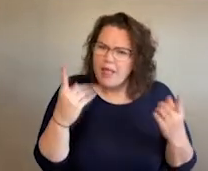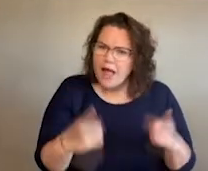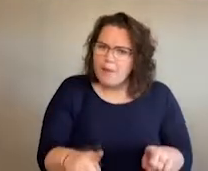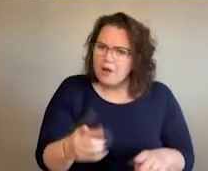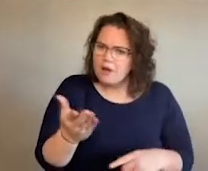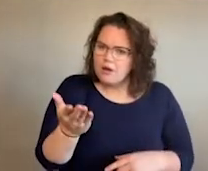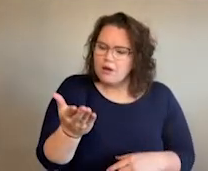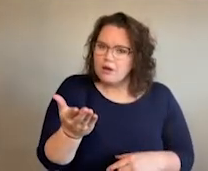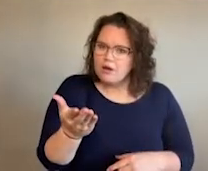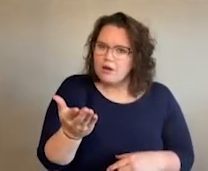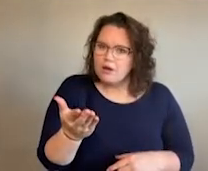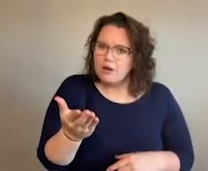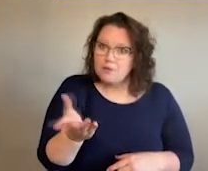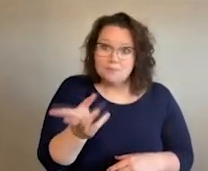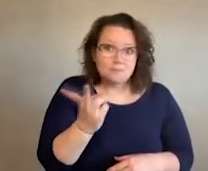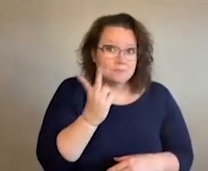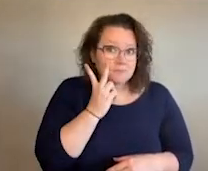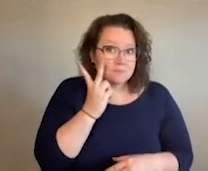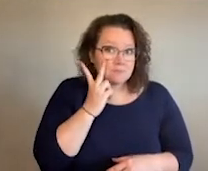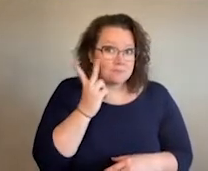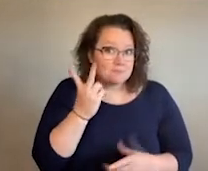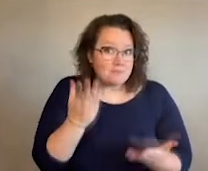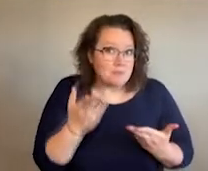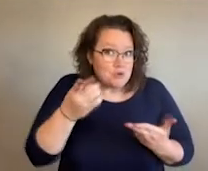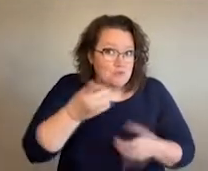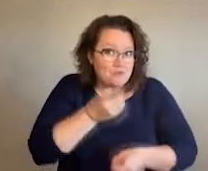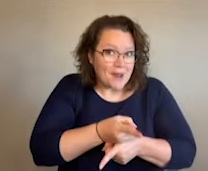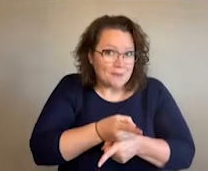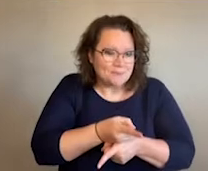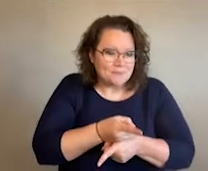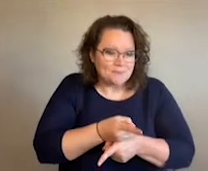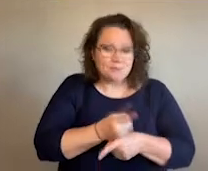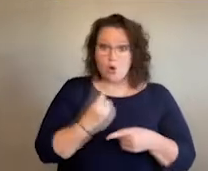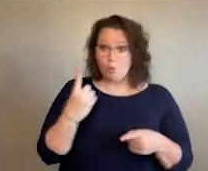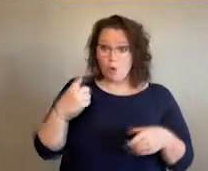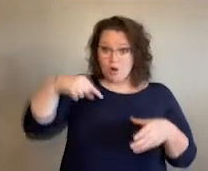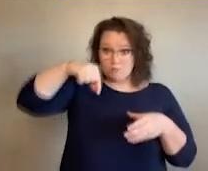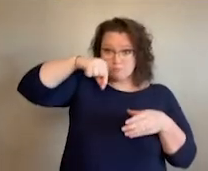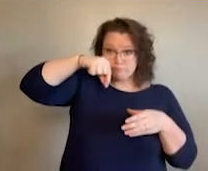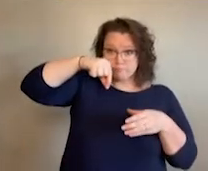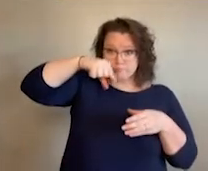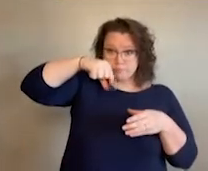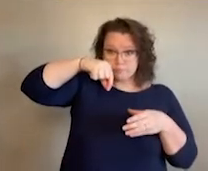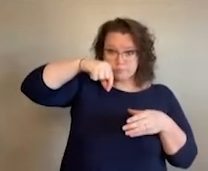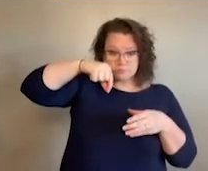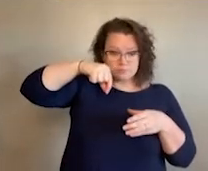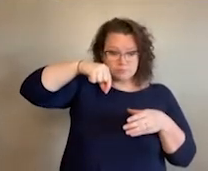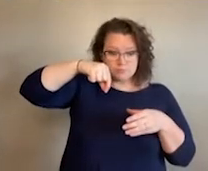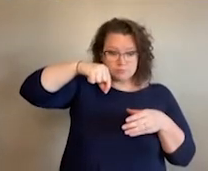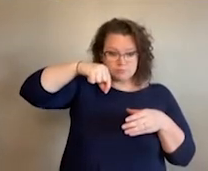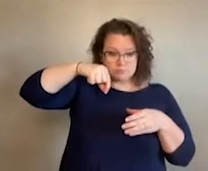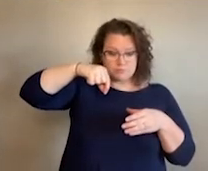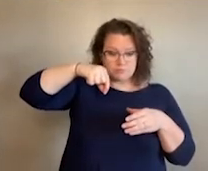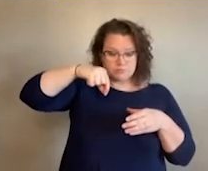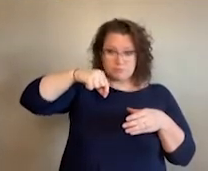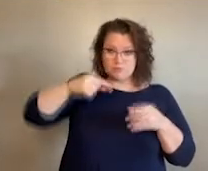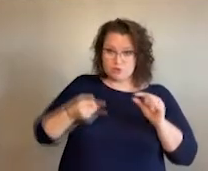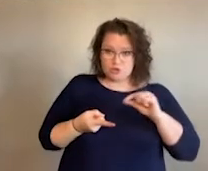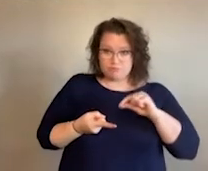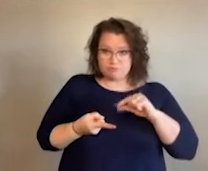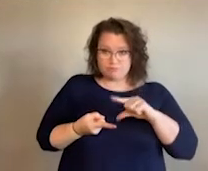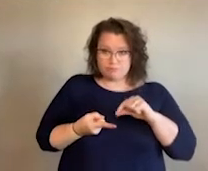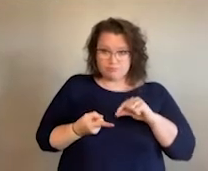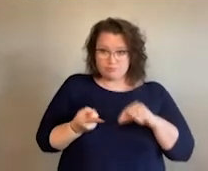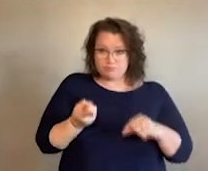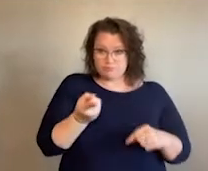happen? Let's see if you're right. You're going to need 1 drop. So add 1 drop of soap